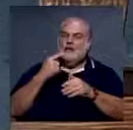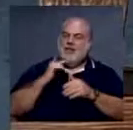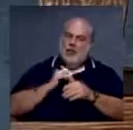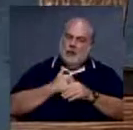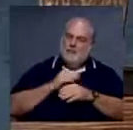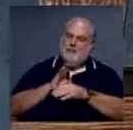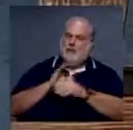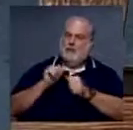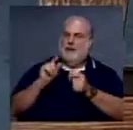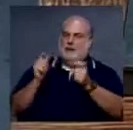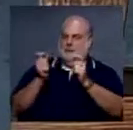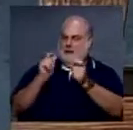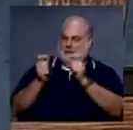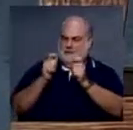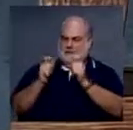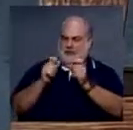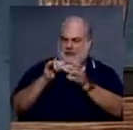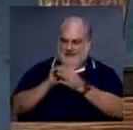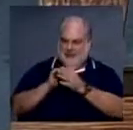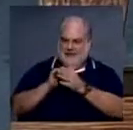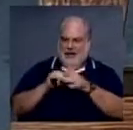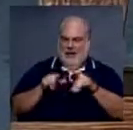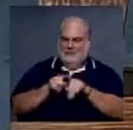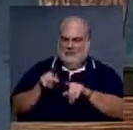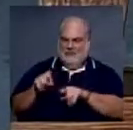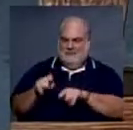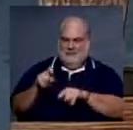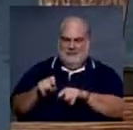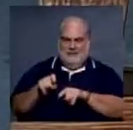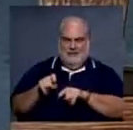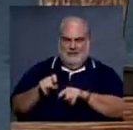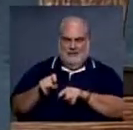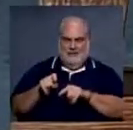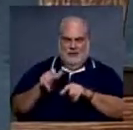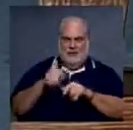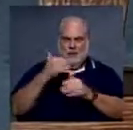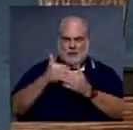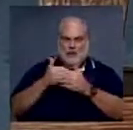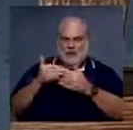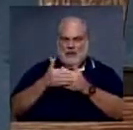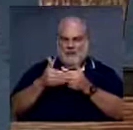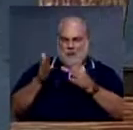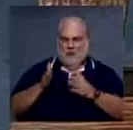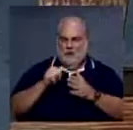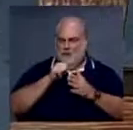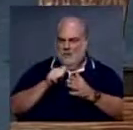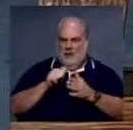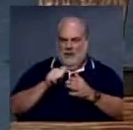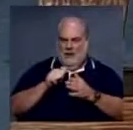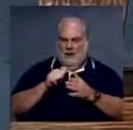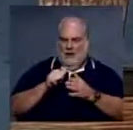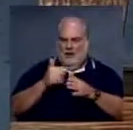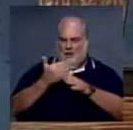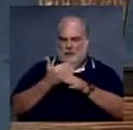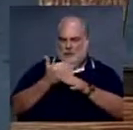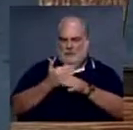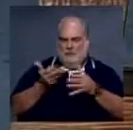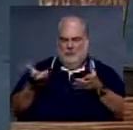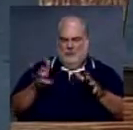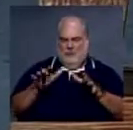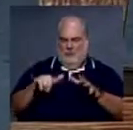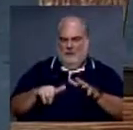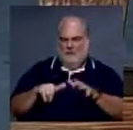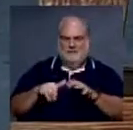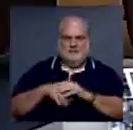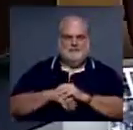we can make those adjustments as necessary. Like I said, we want to be a good neighbor. We don't want to be a nuisance.